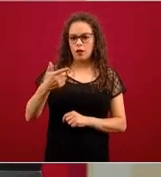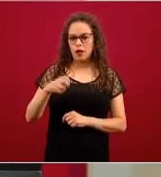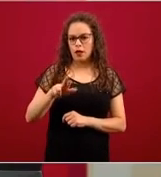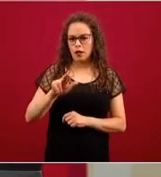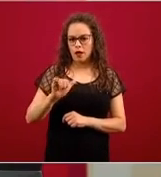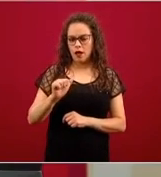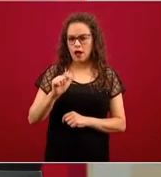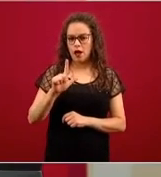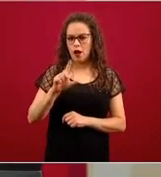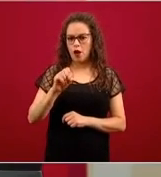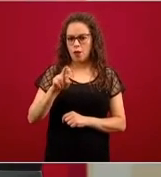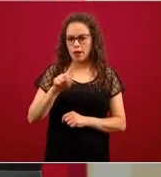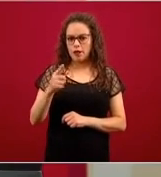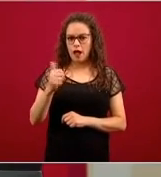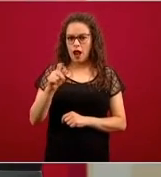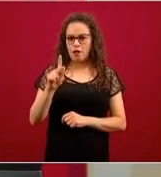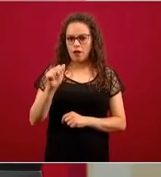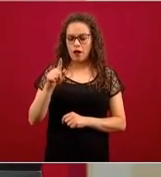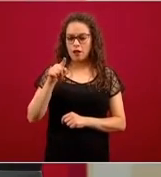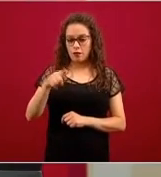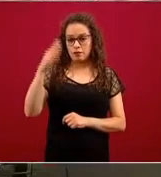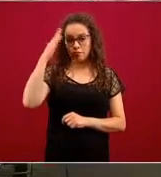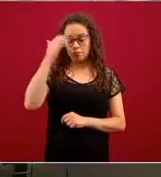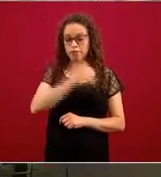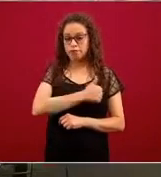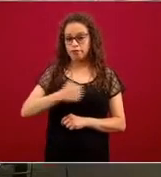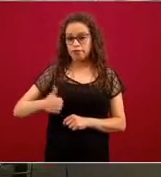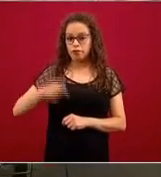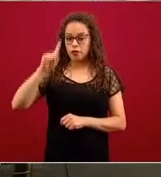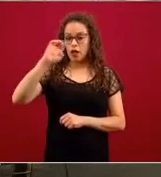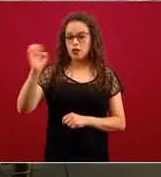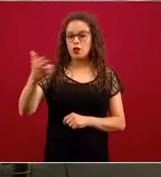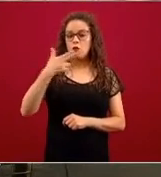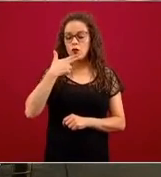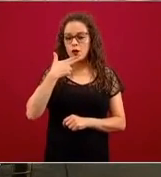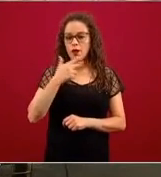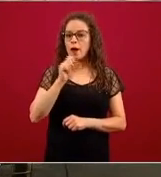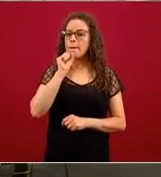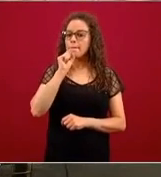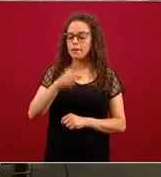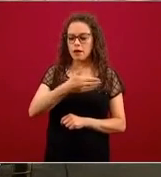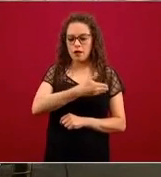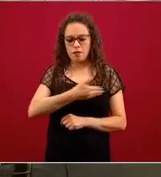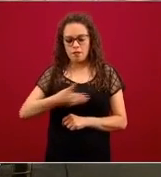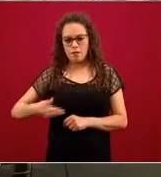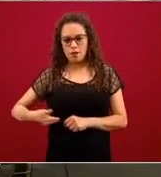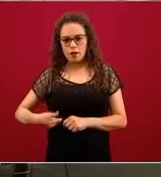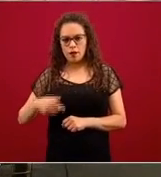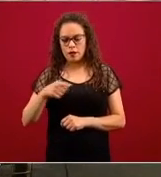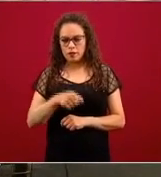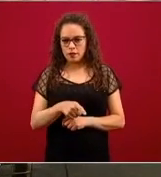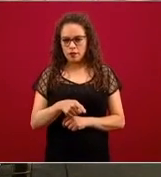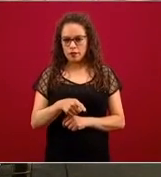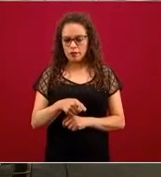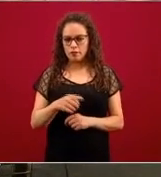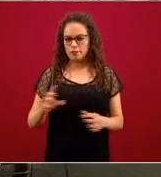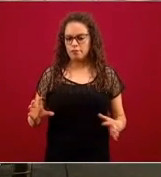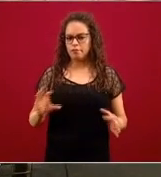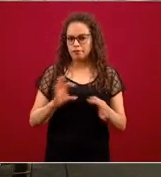And this meeting was led by the mayor of Chihuahua.